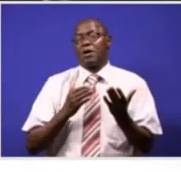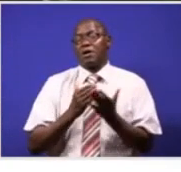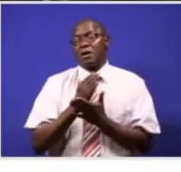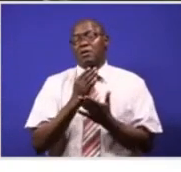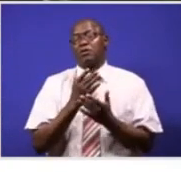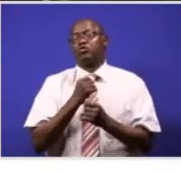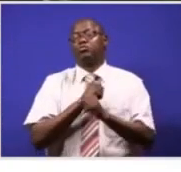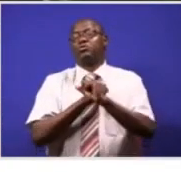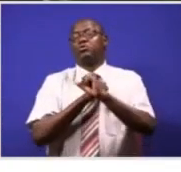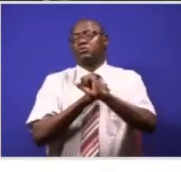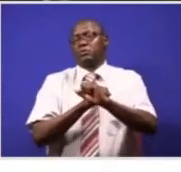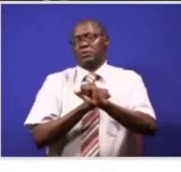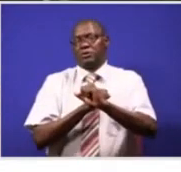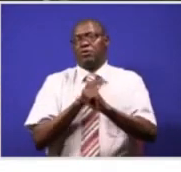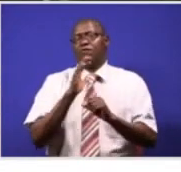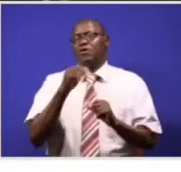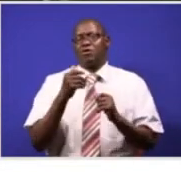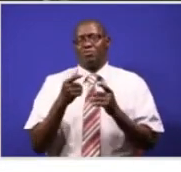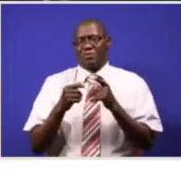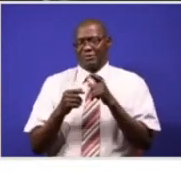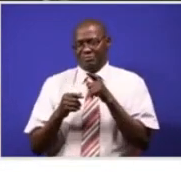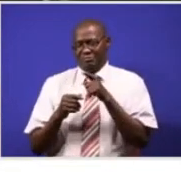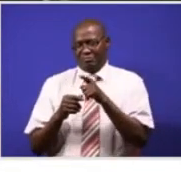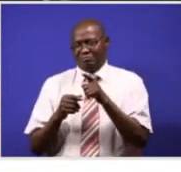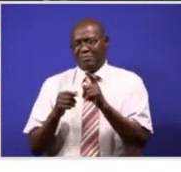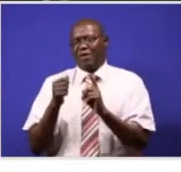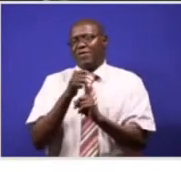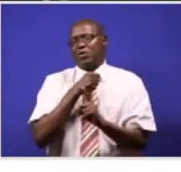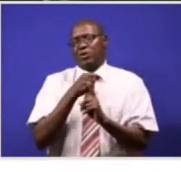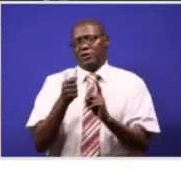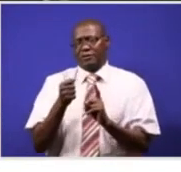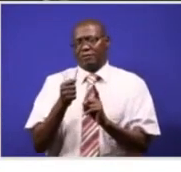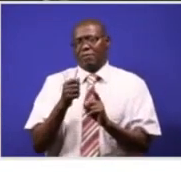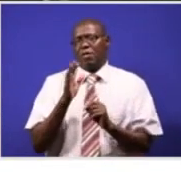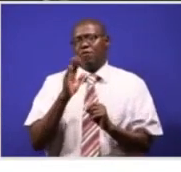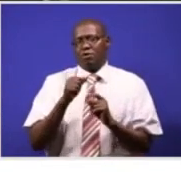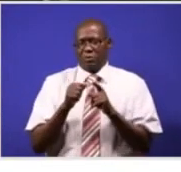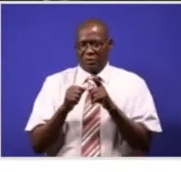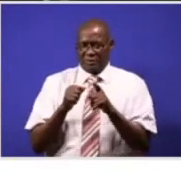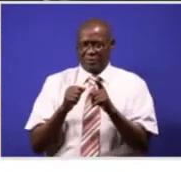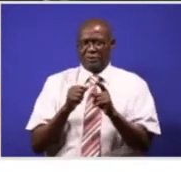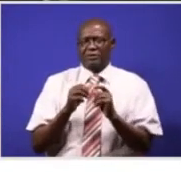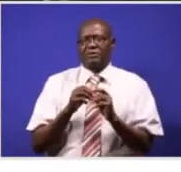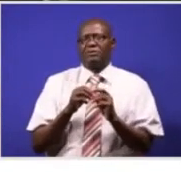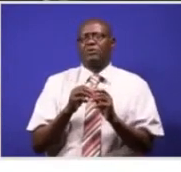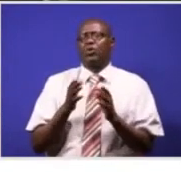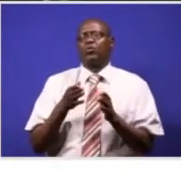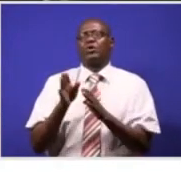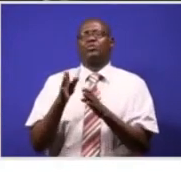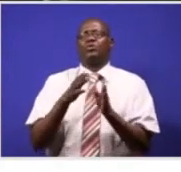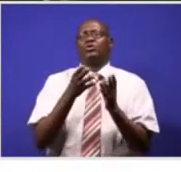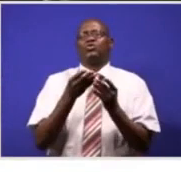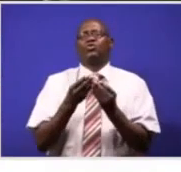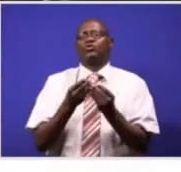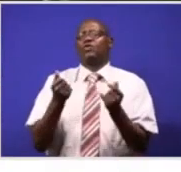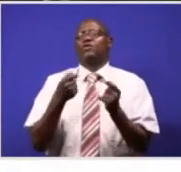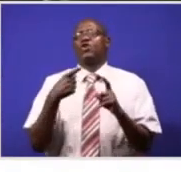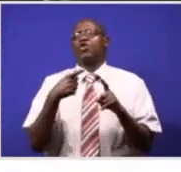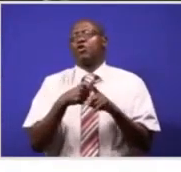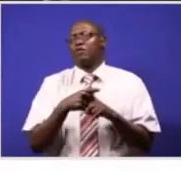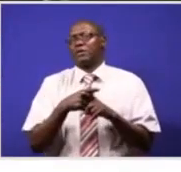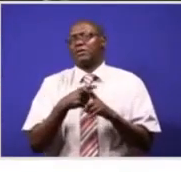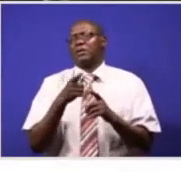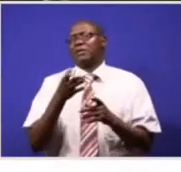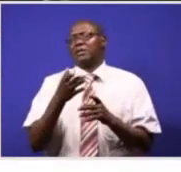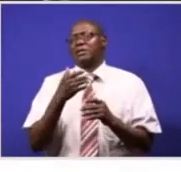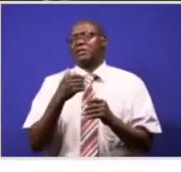be protected from such violence, from such ways of resolving conflicts that